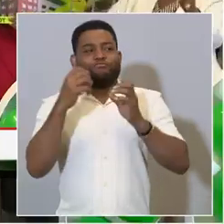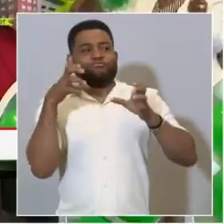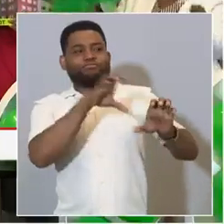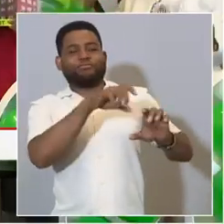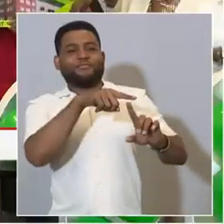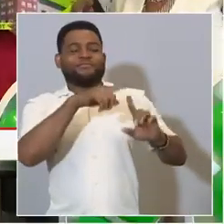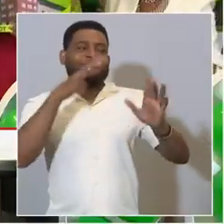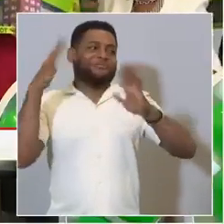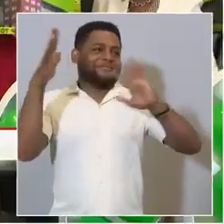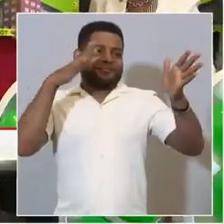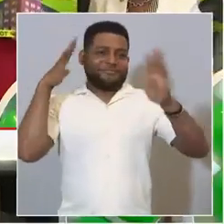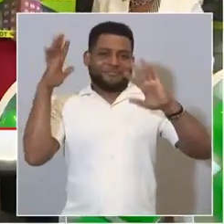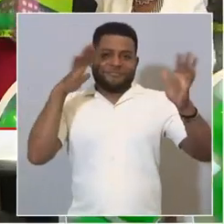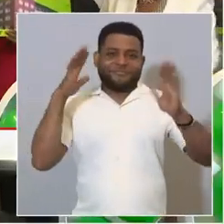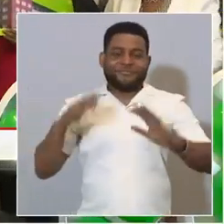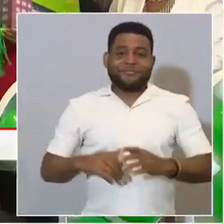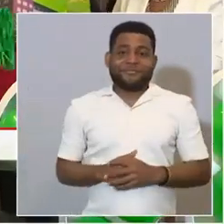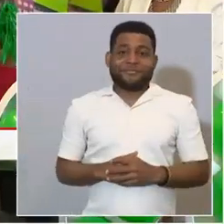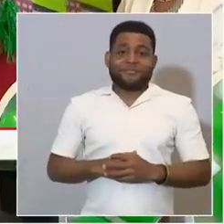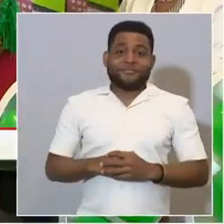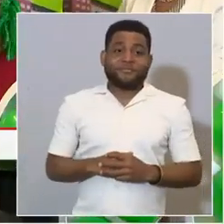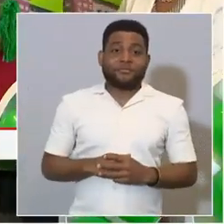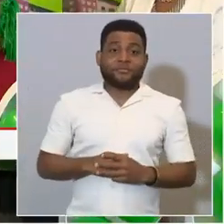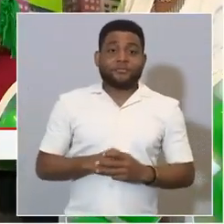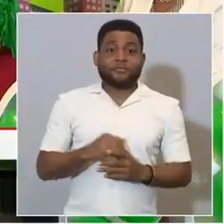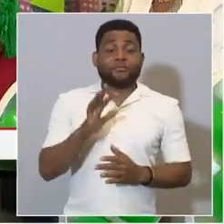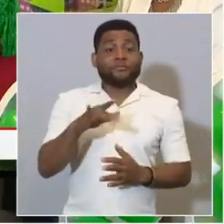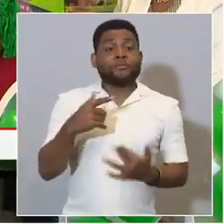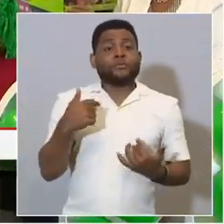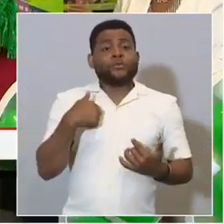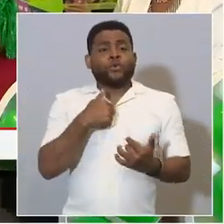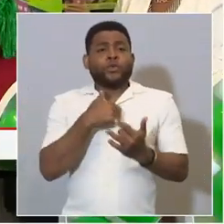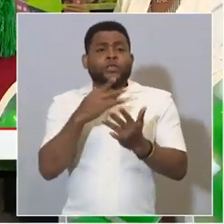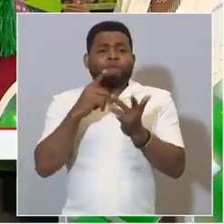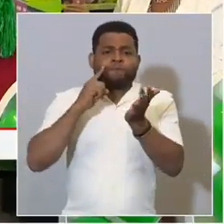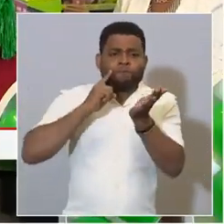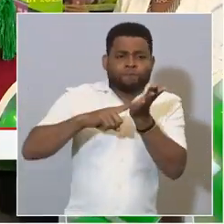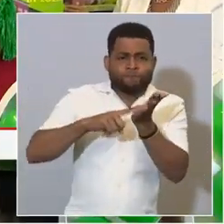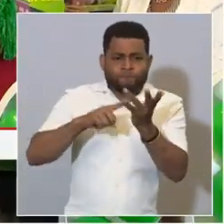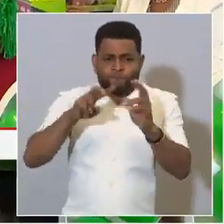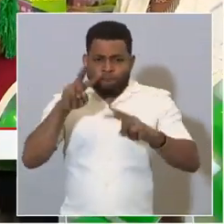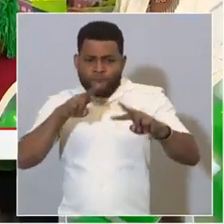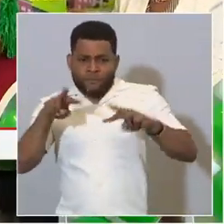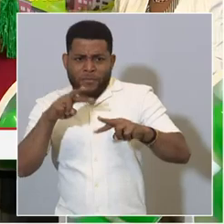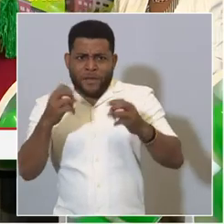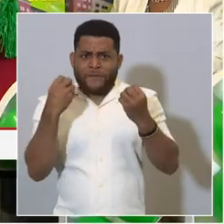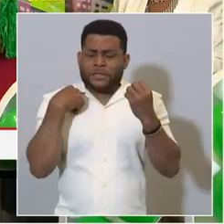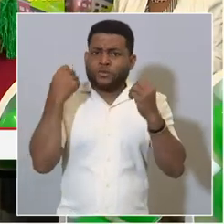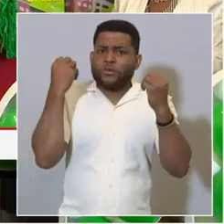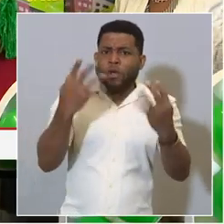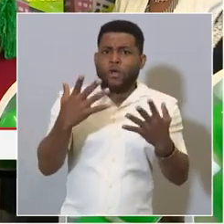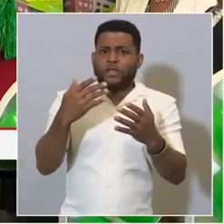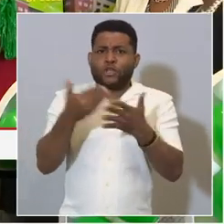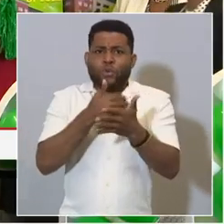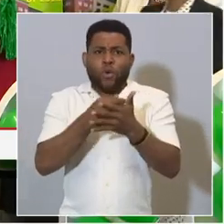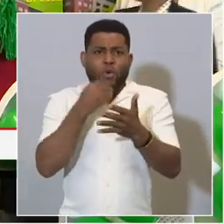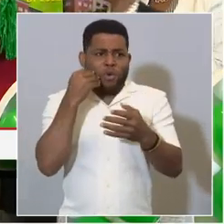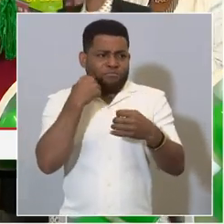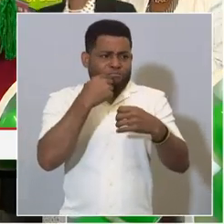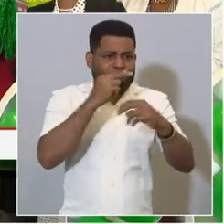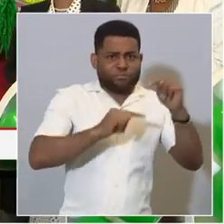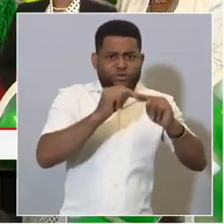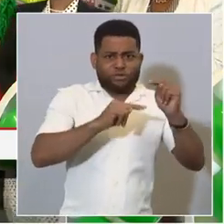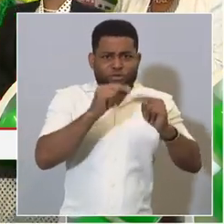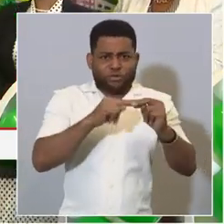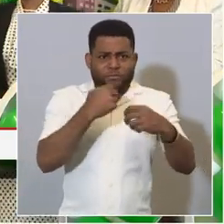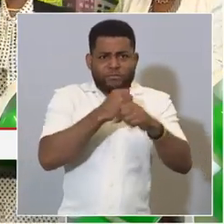That's why we looked at how many homes we had produced between 2010 and 2019, and